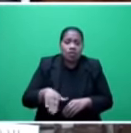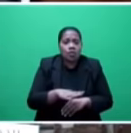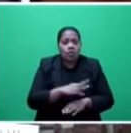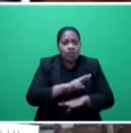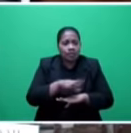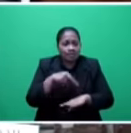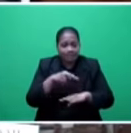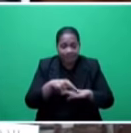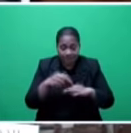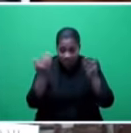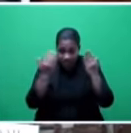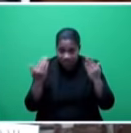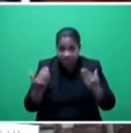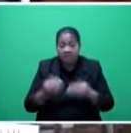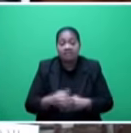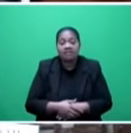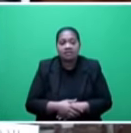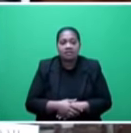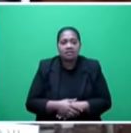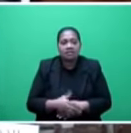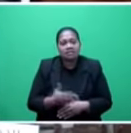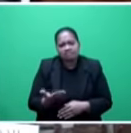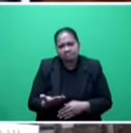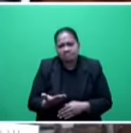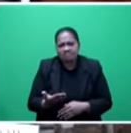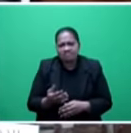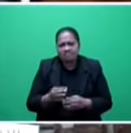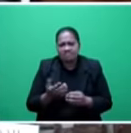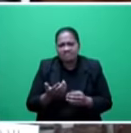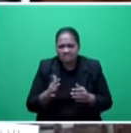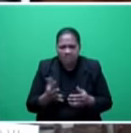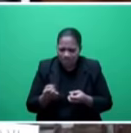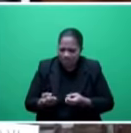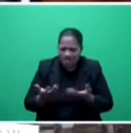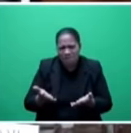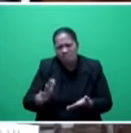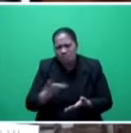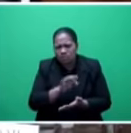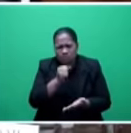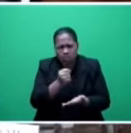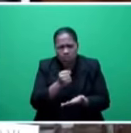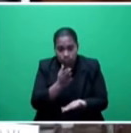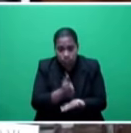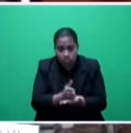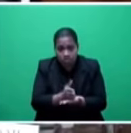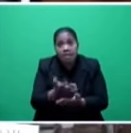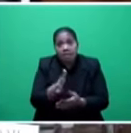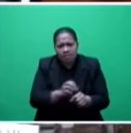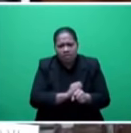claim that we are COVID contained perhaps is not true, unless you mean that COVID-19 has contained